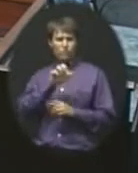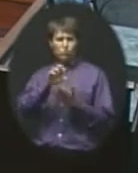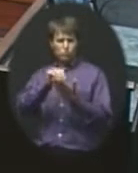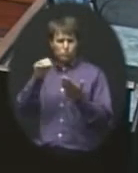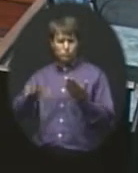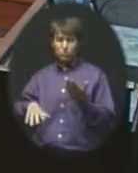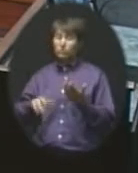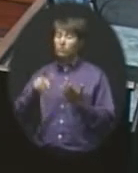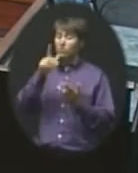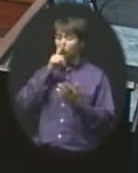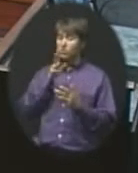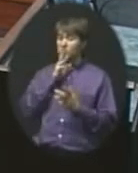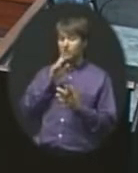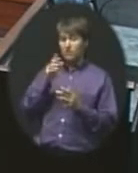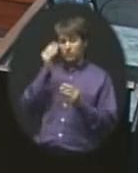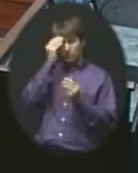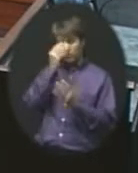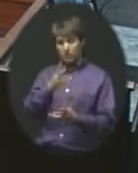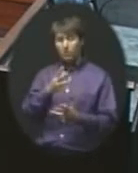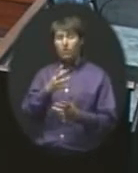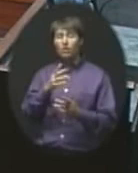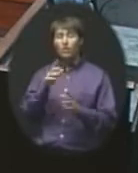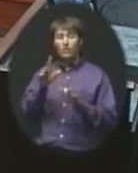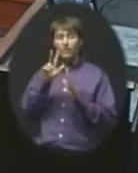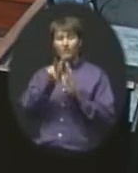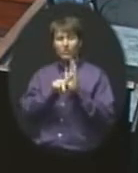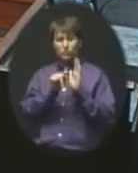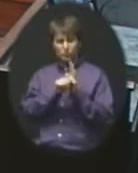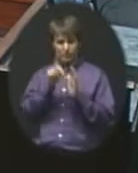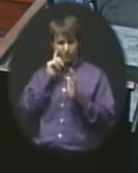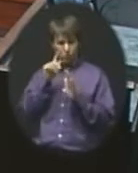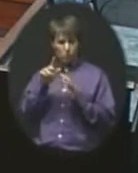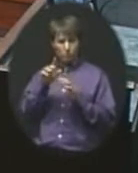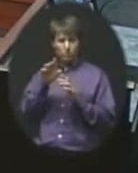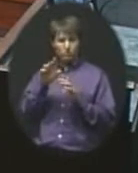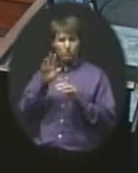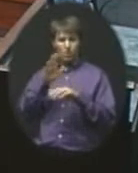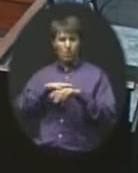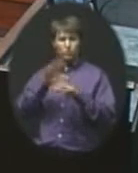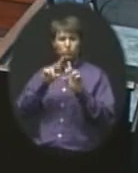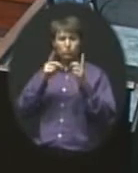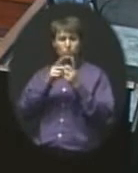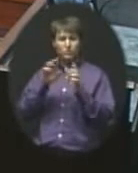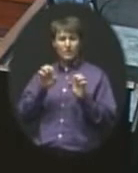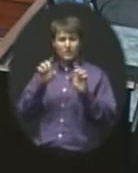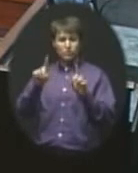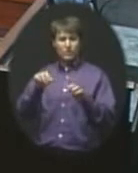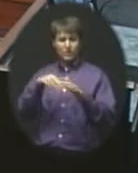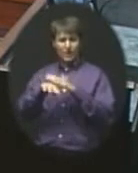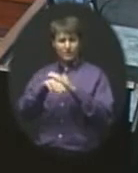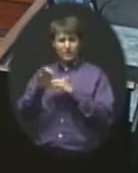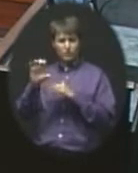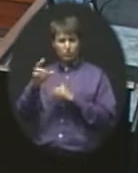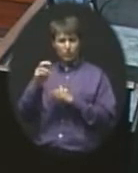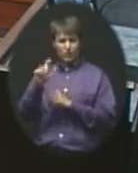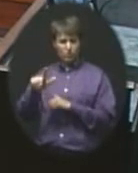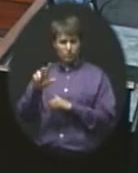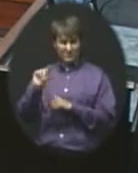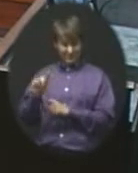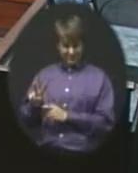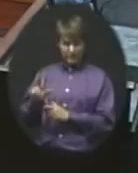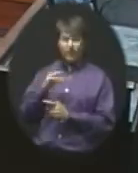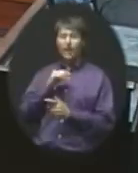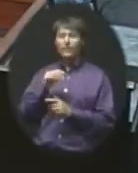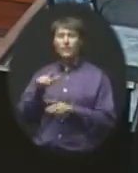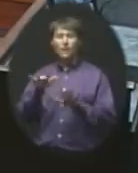are advised that public comments are videotape recorded for broadcast on the district's educational access channel and audio